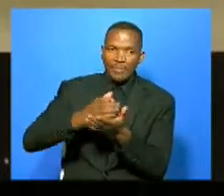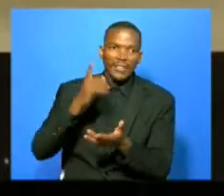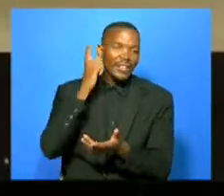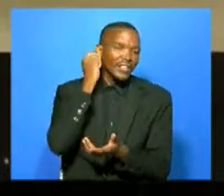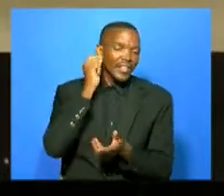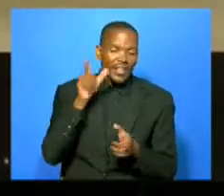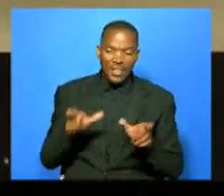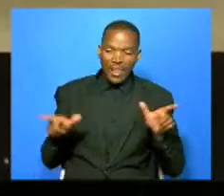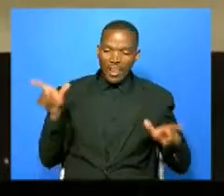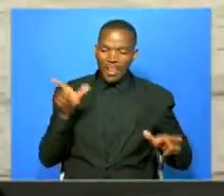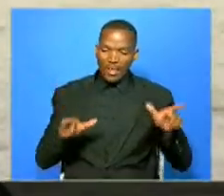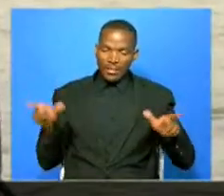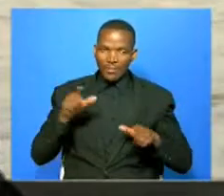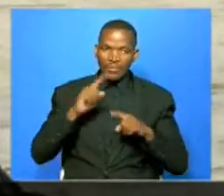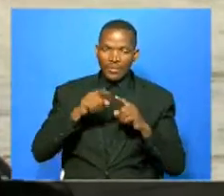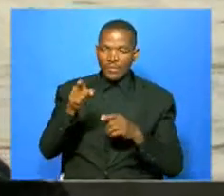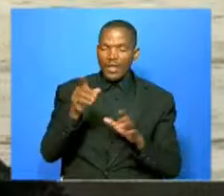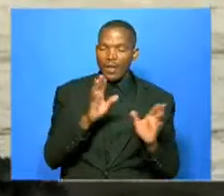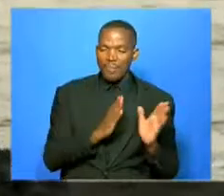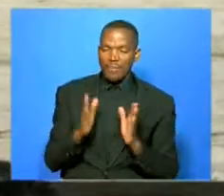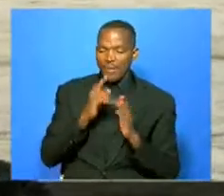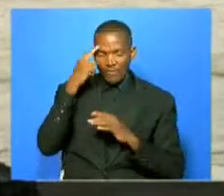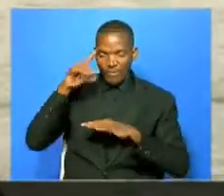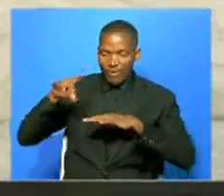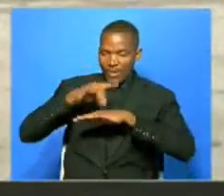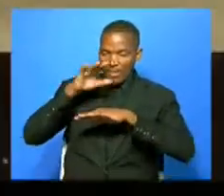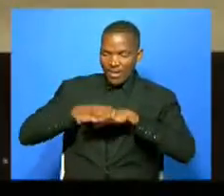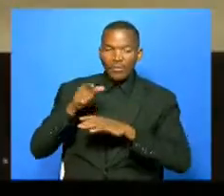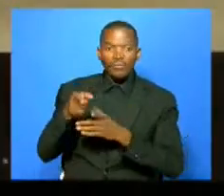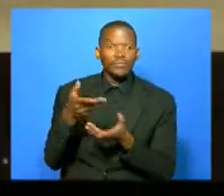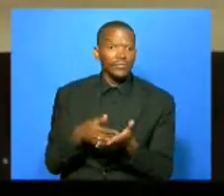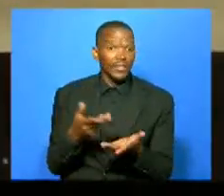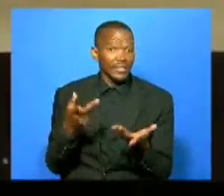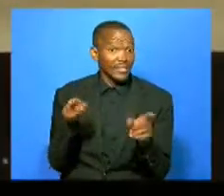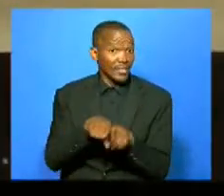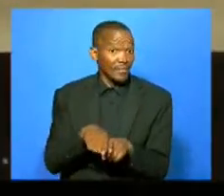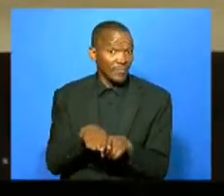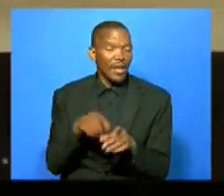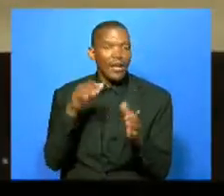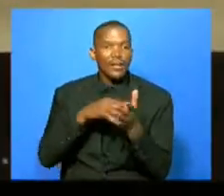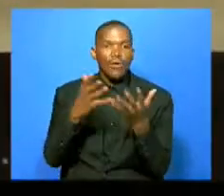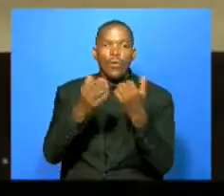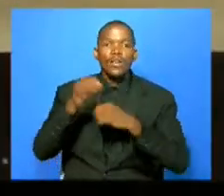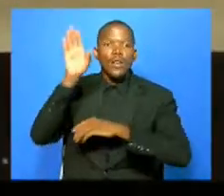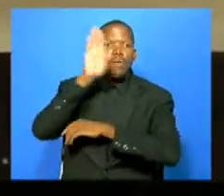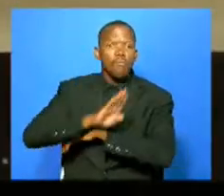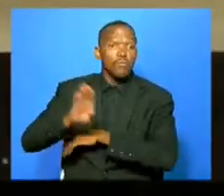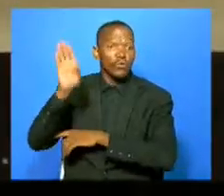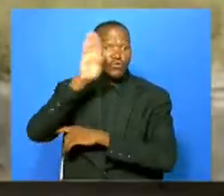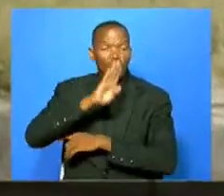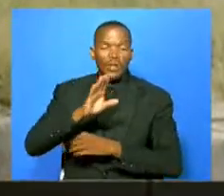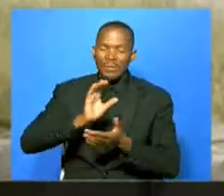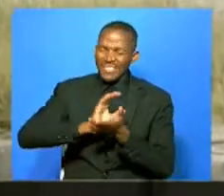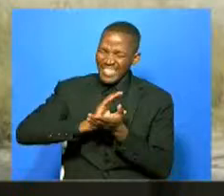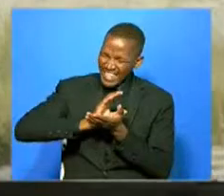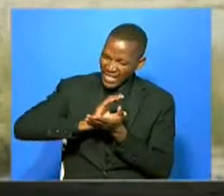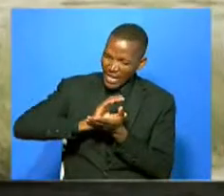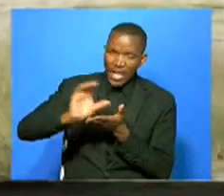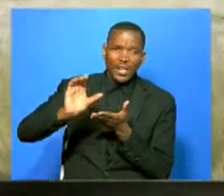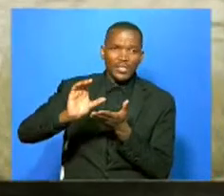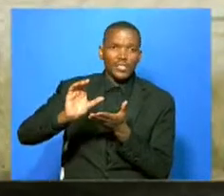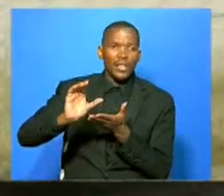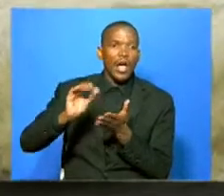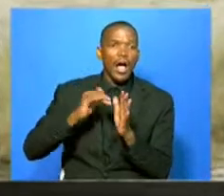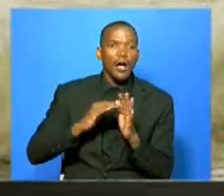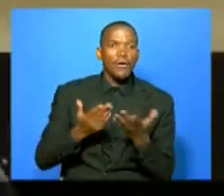wa lekgarejwana yo ipaakanyetsang yalo ke gone gore re batla gore Botswana a nne phepa e